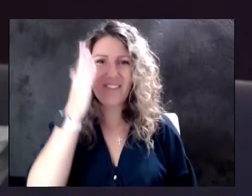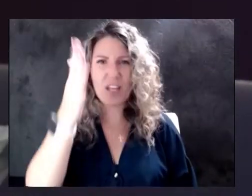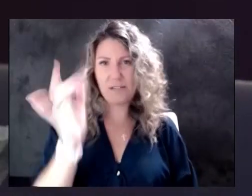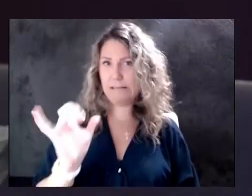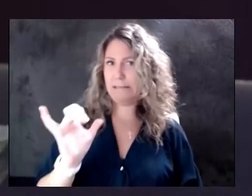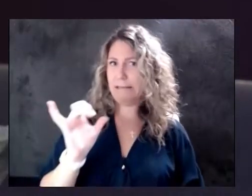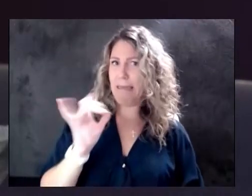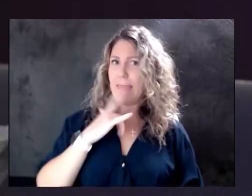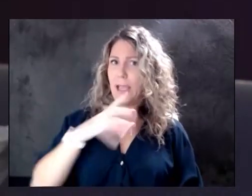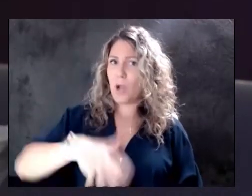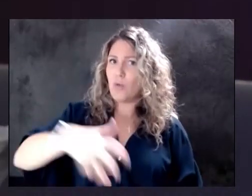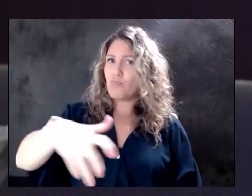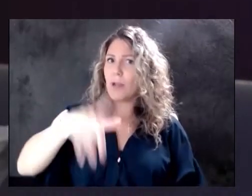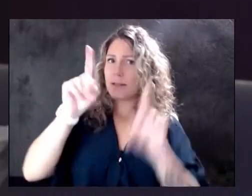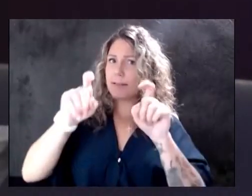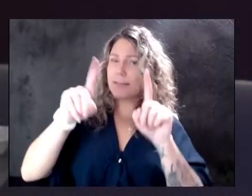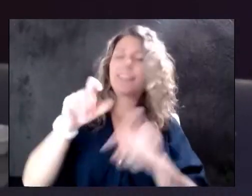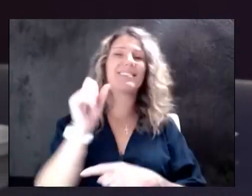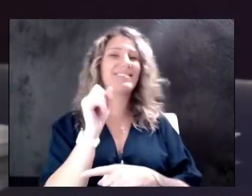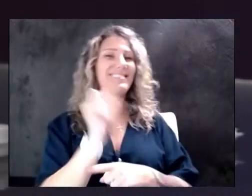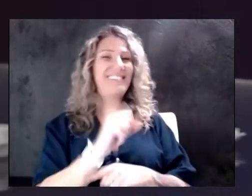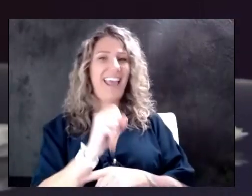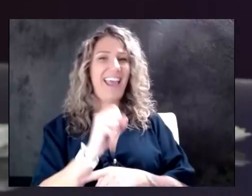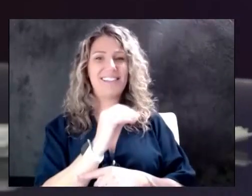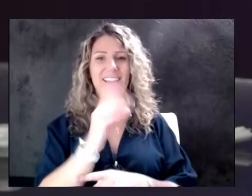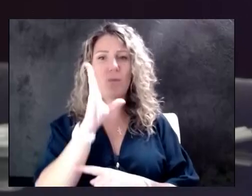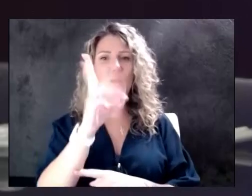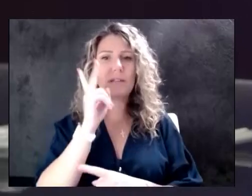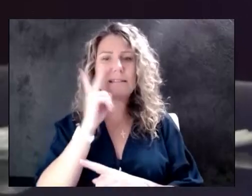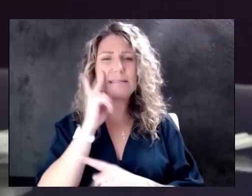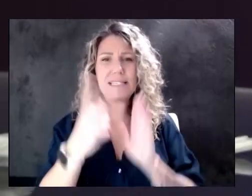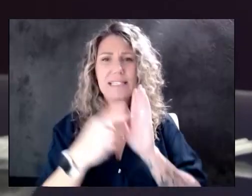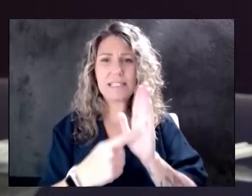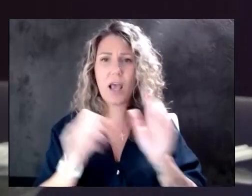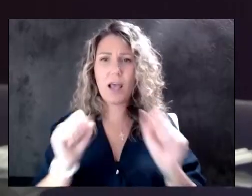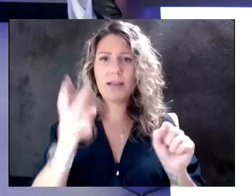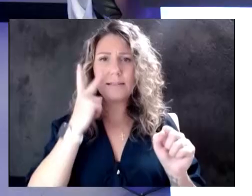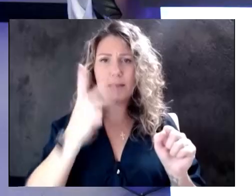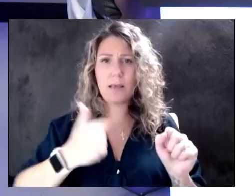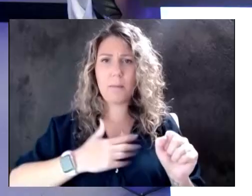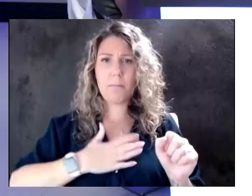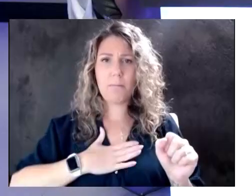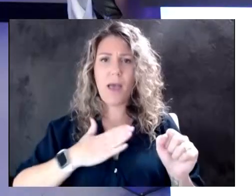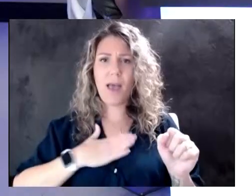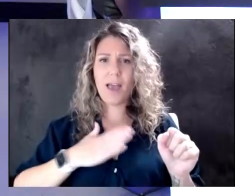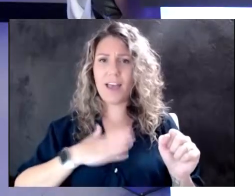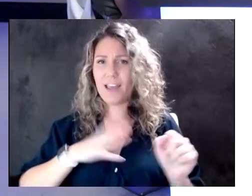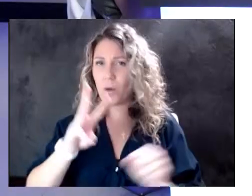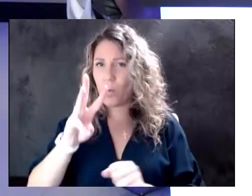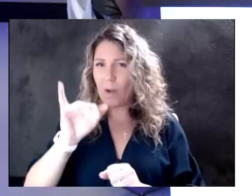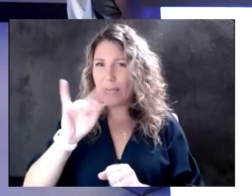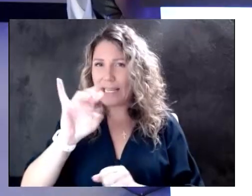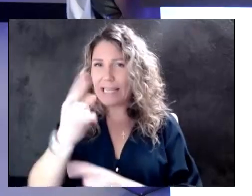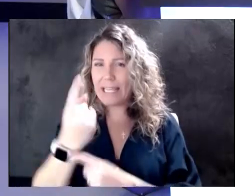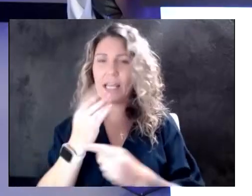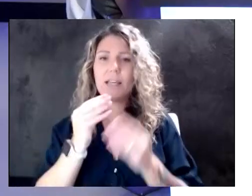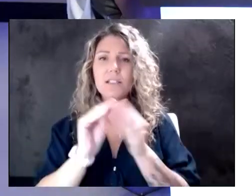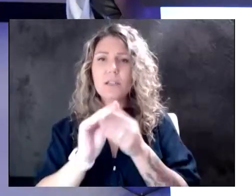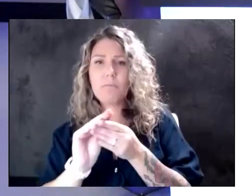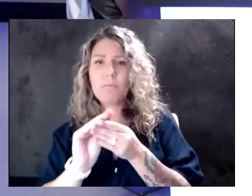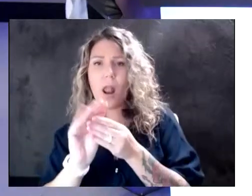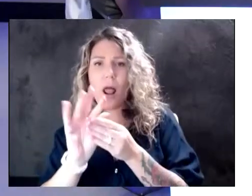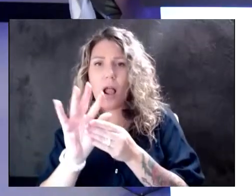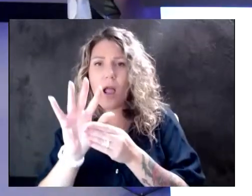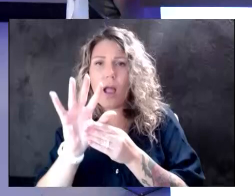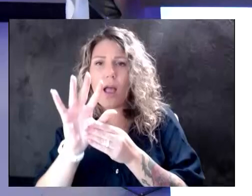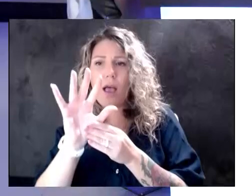is. And then under that, you're going to see samples. So I can see in mine, I can see it wicking up. Can you see that? Yeah, Like okay, liquid? so but normally to tell folks at home, we're going to keep